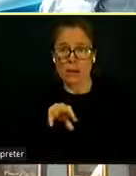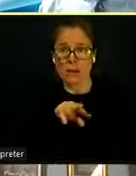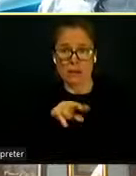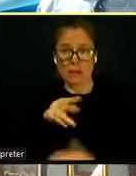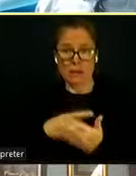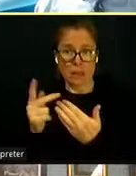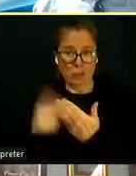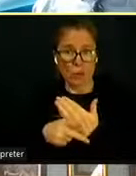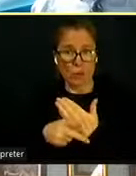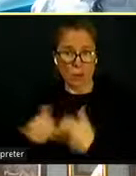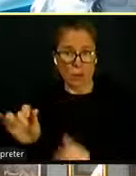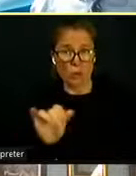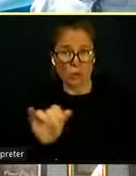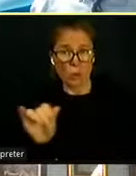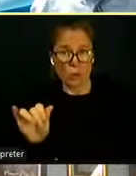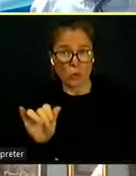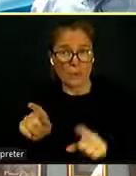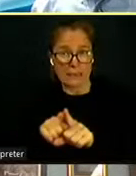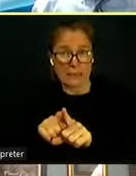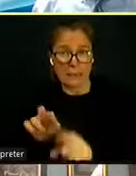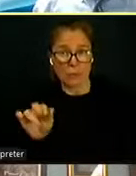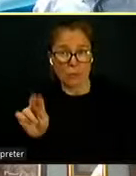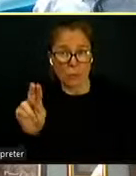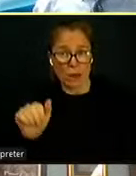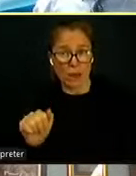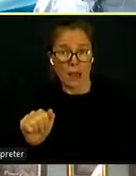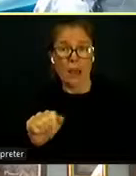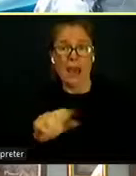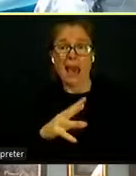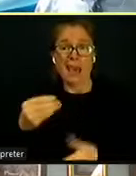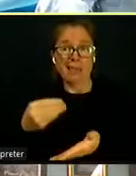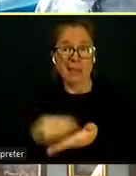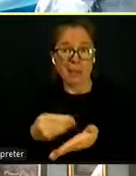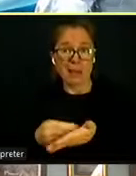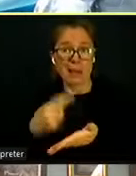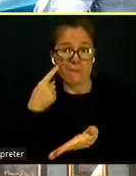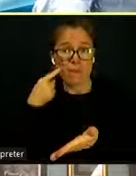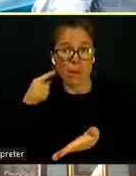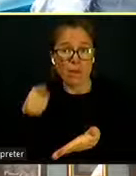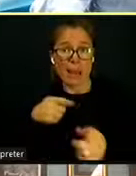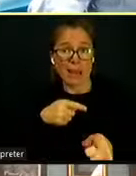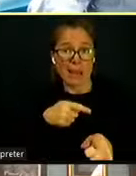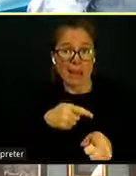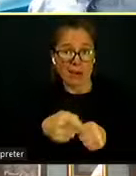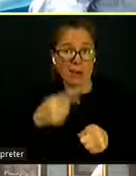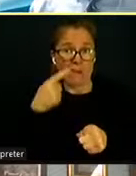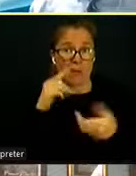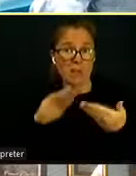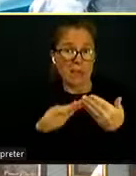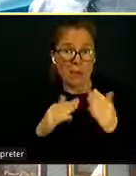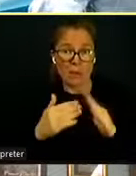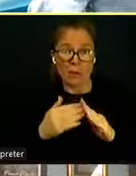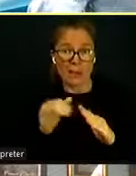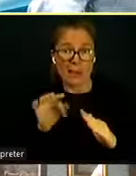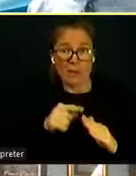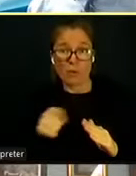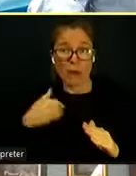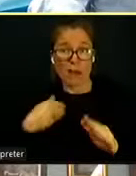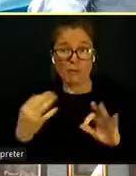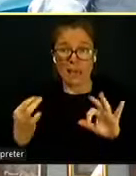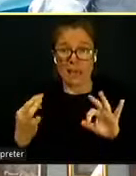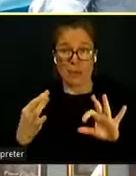as the resources that's budgeted for that area, if the community have any input on how to use